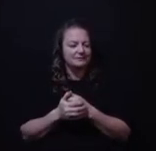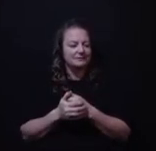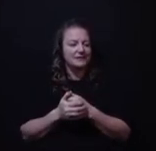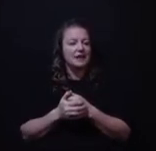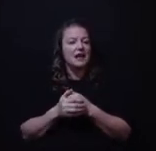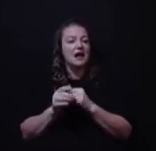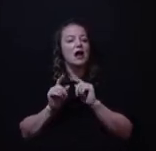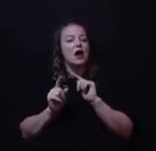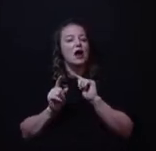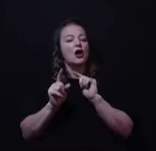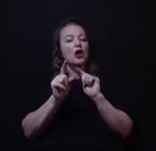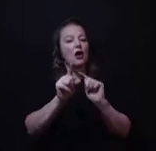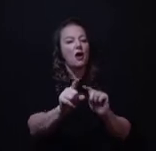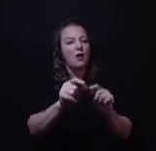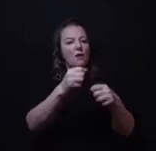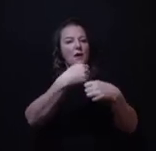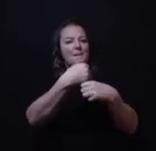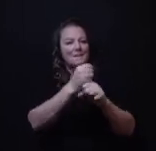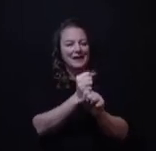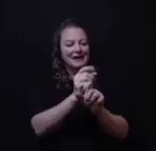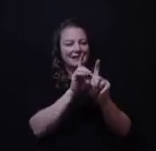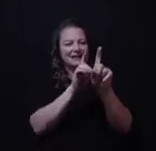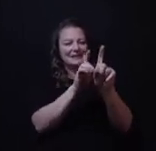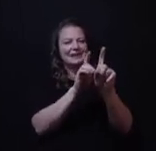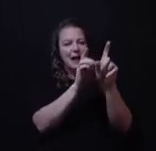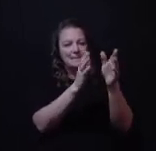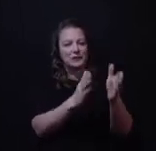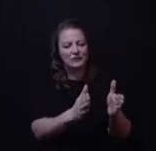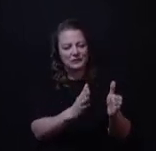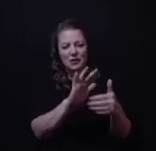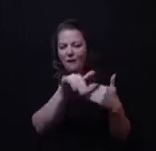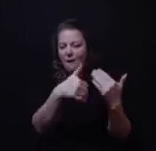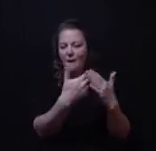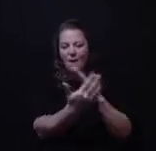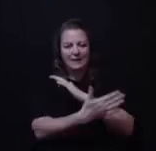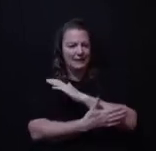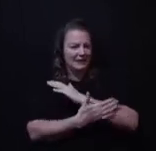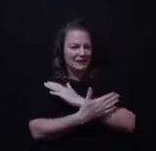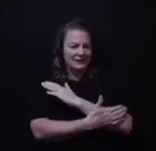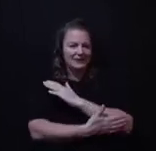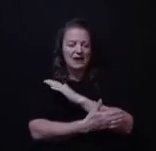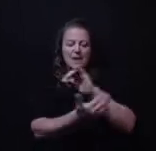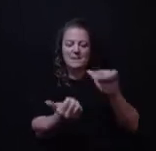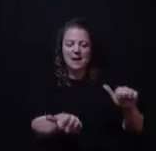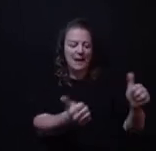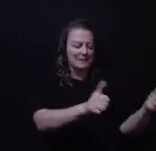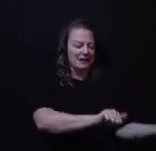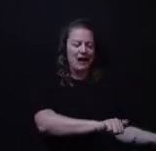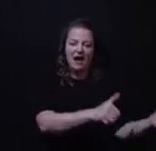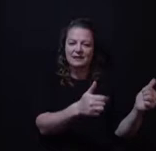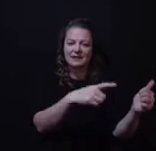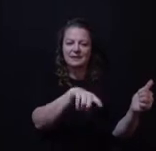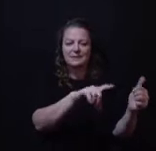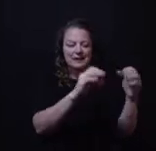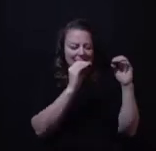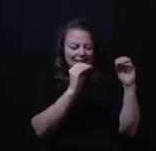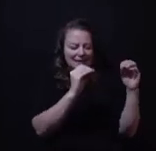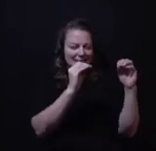go make disciples of all nations, baptizing them, teaching